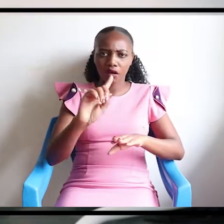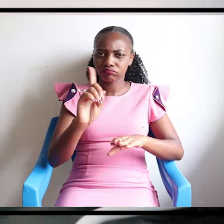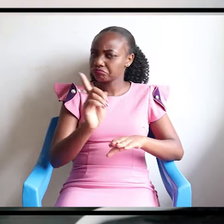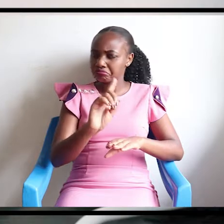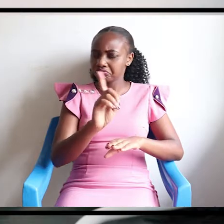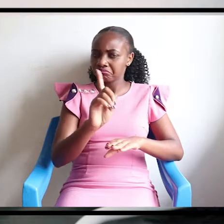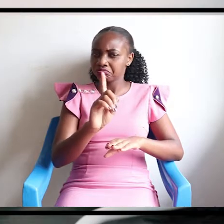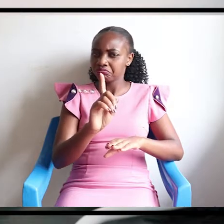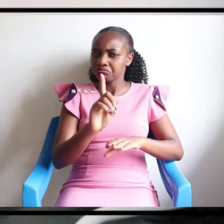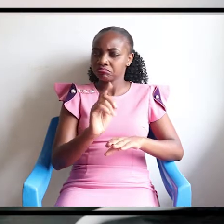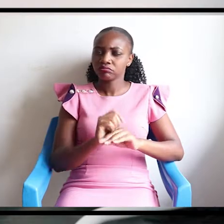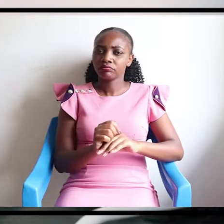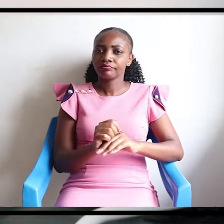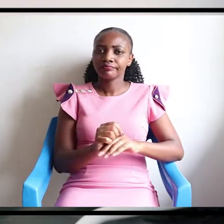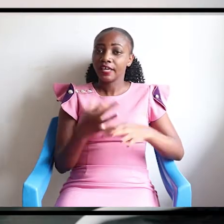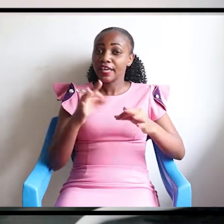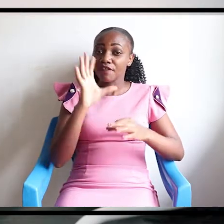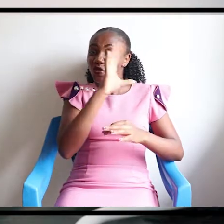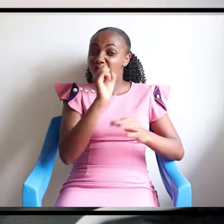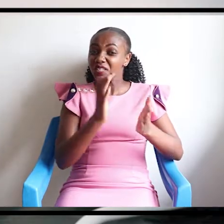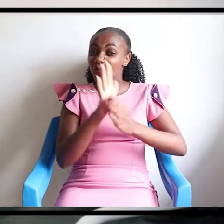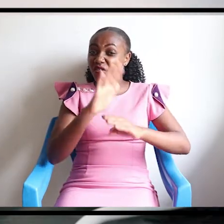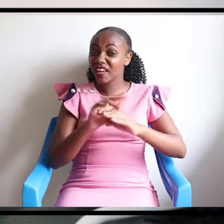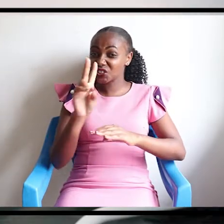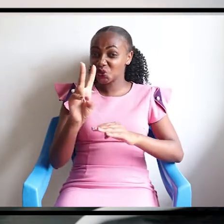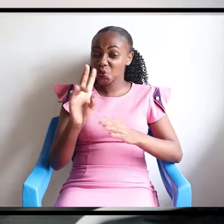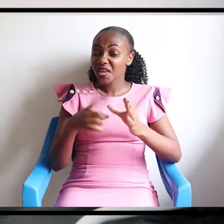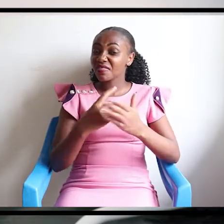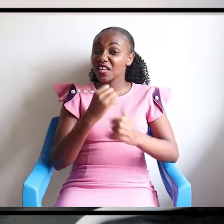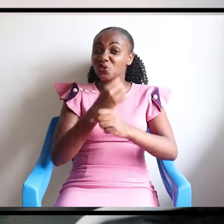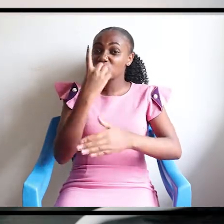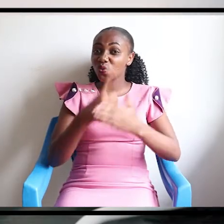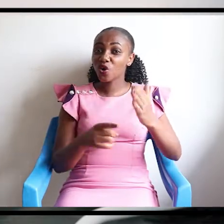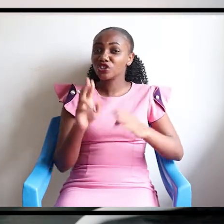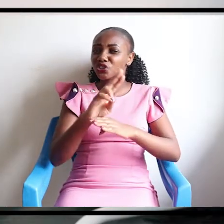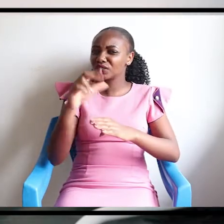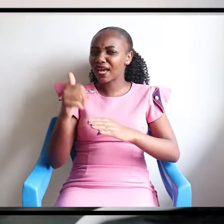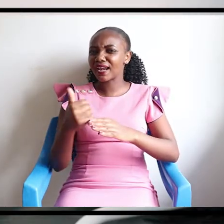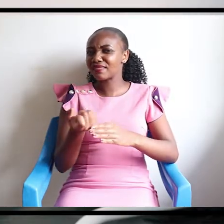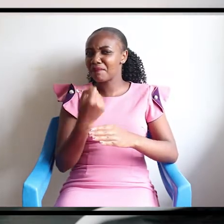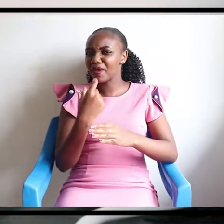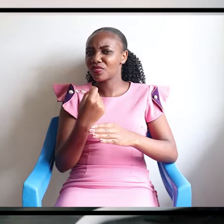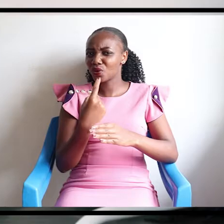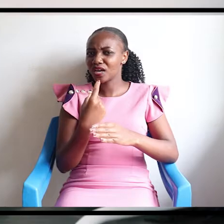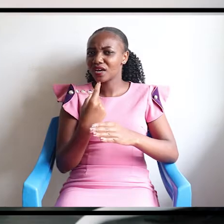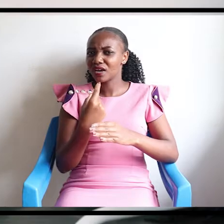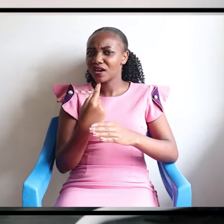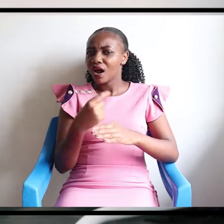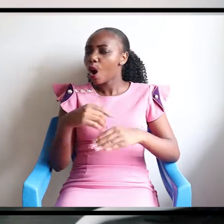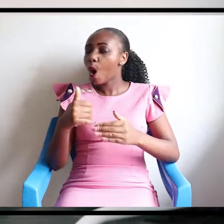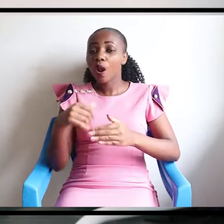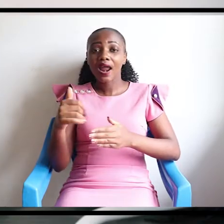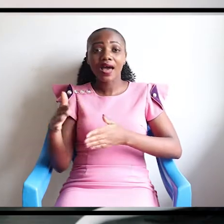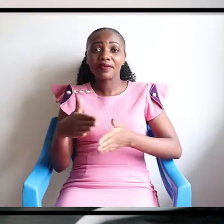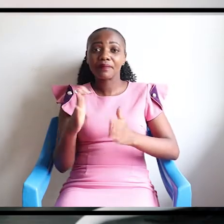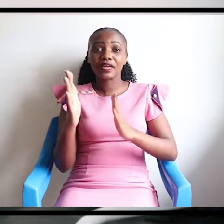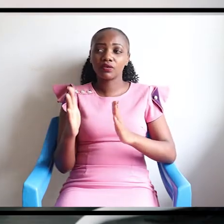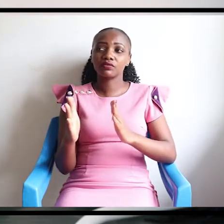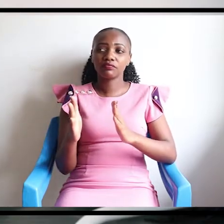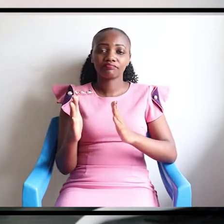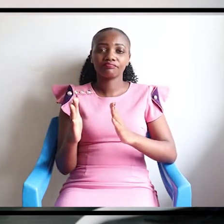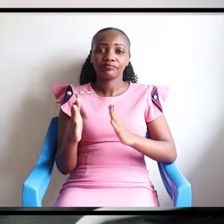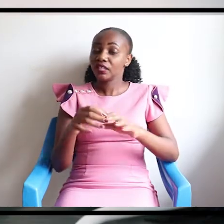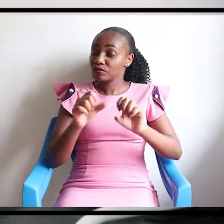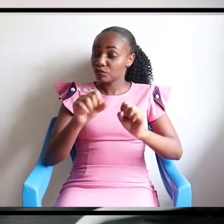pill. And if you've missed more than 2 pills, you're advised to use another method, because if you take them skipping, you're definitely going to